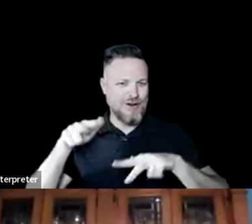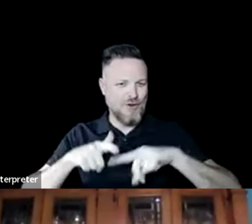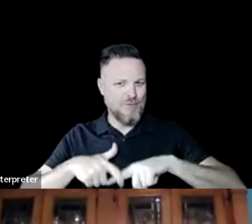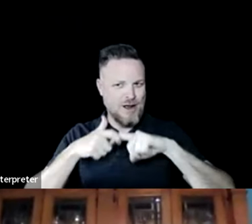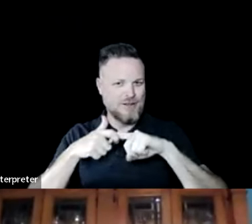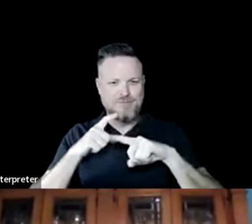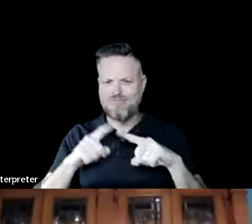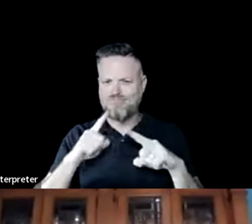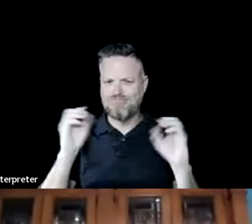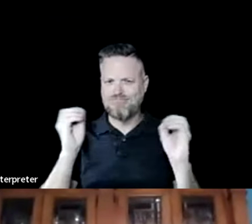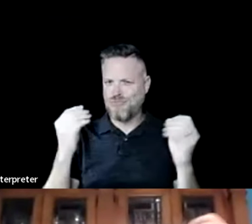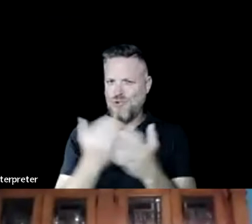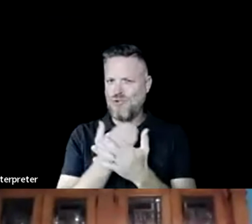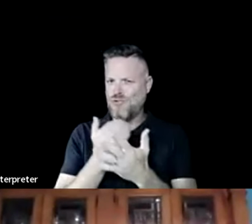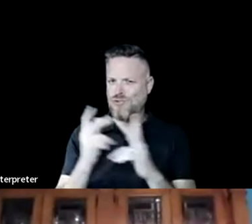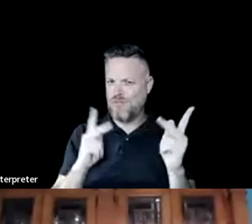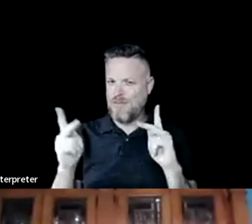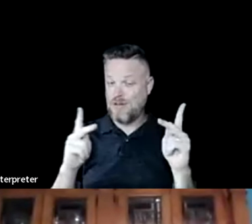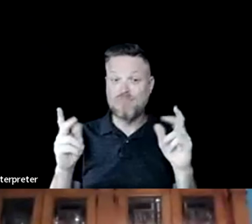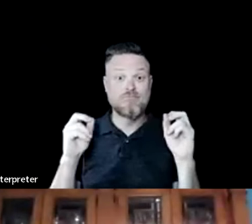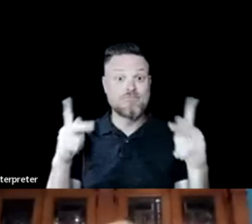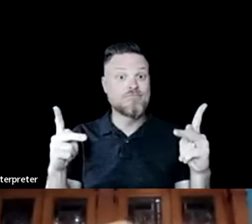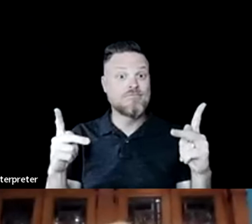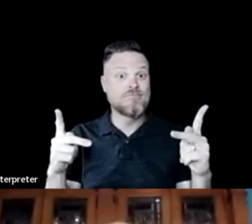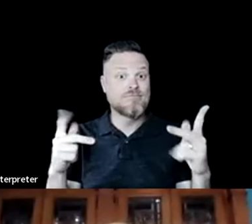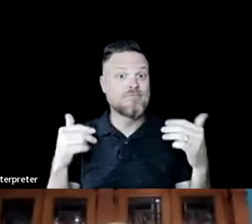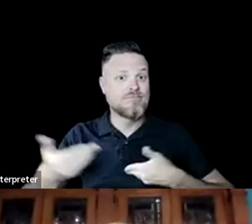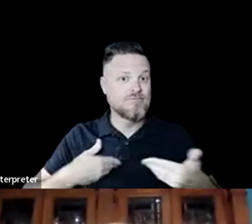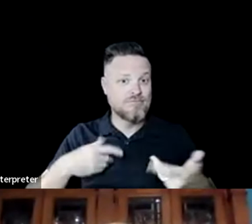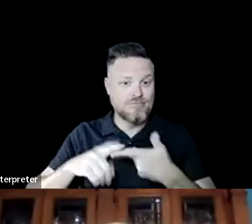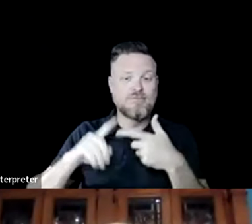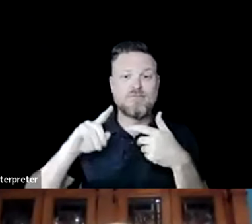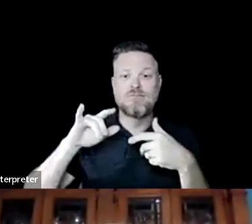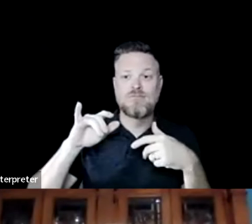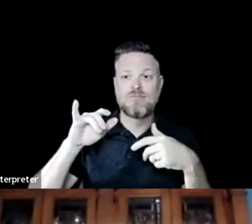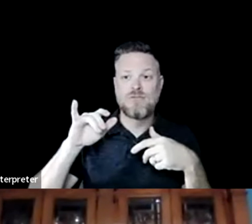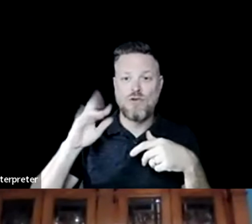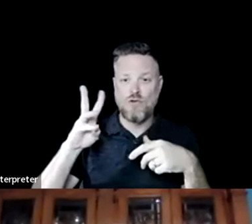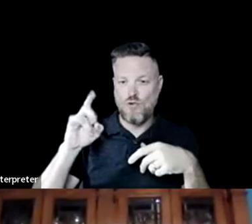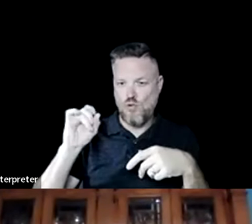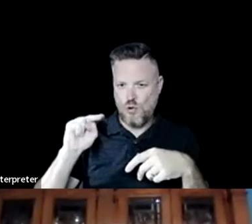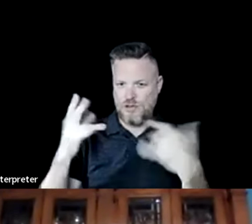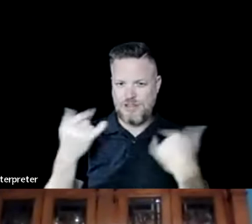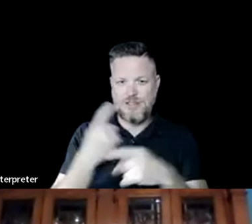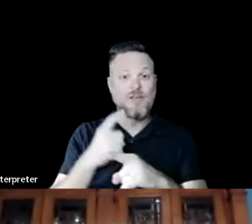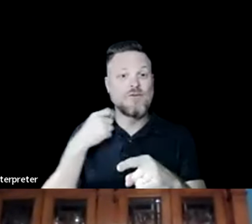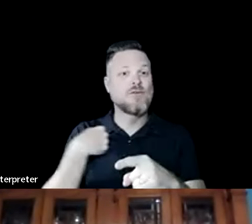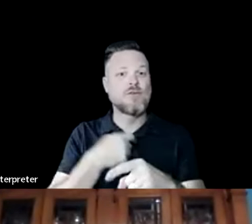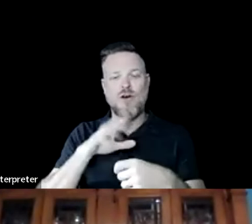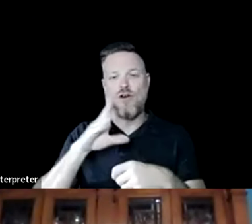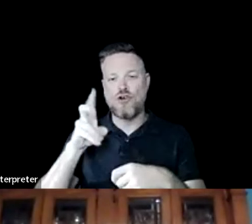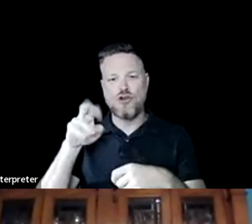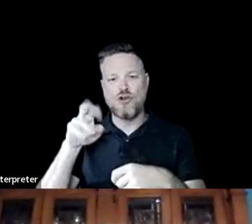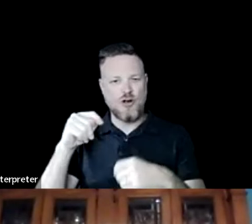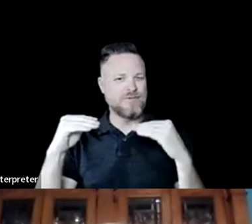nobody new so far. Okay, so I'd like to welcome Jancita Warrington today to the Kansas COVID Equity Task